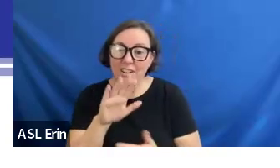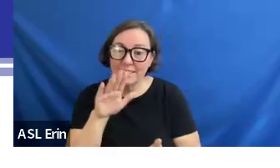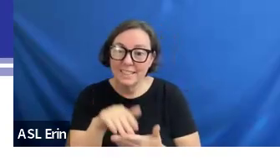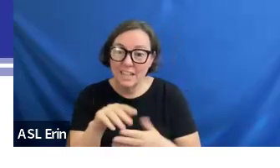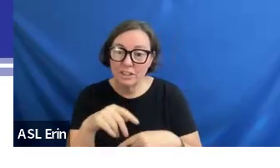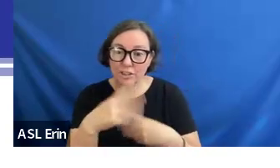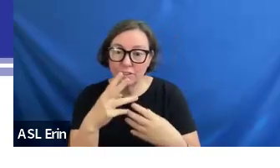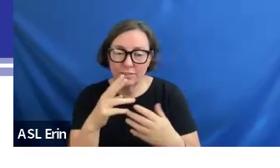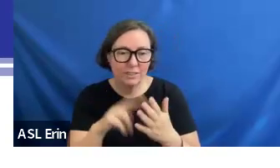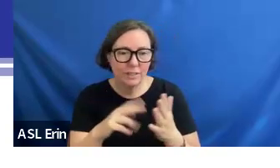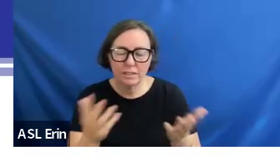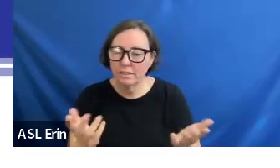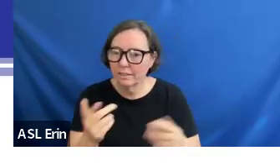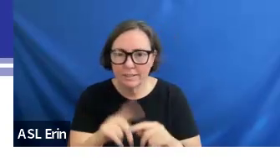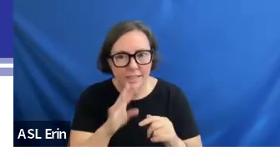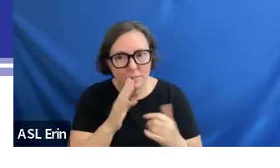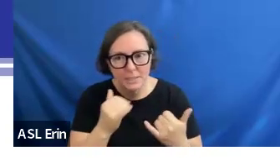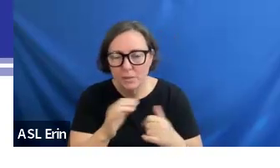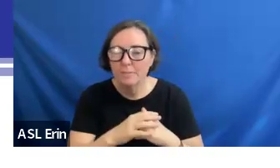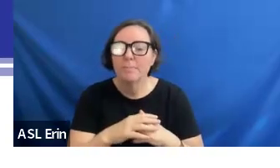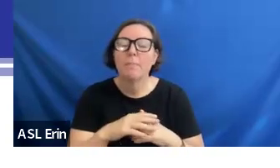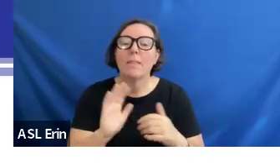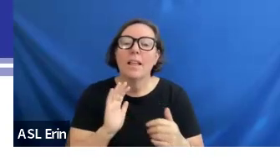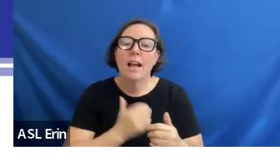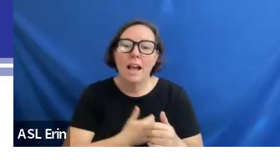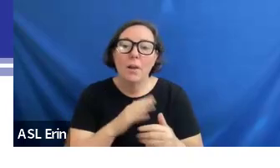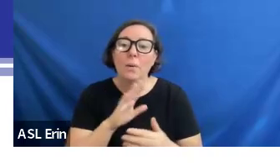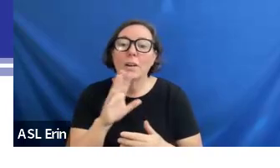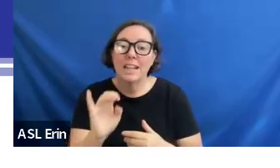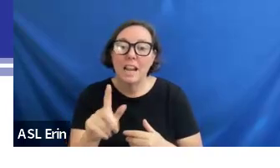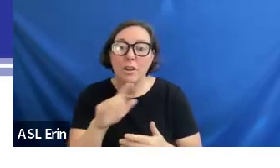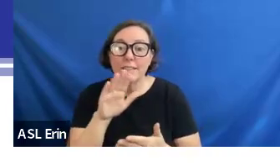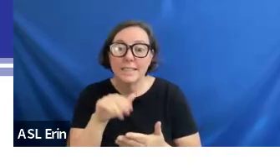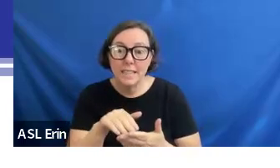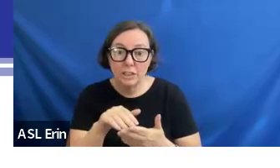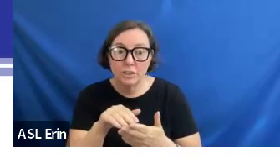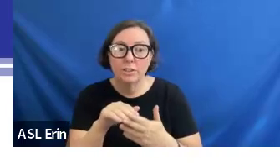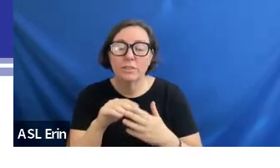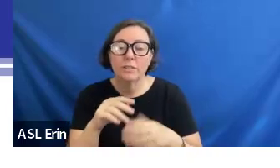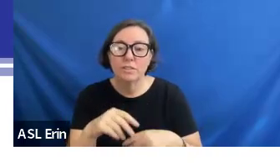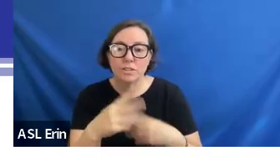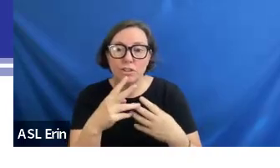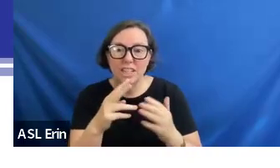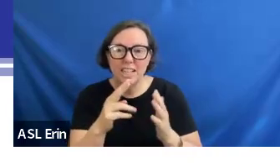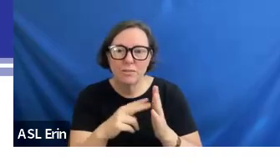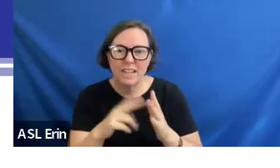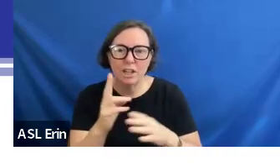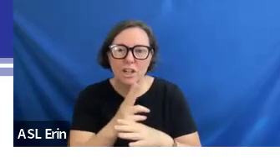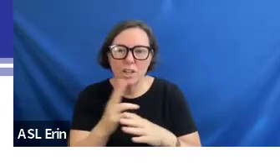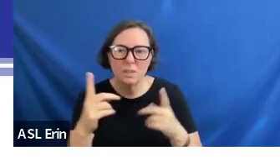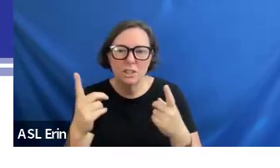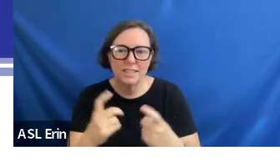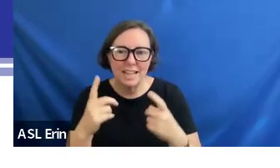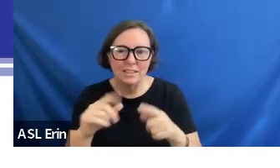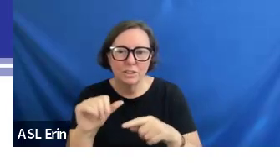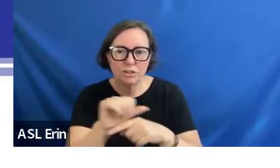reader. Wow, can't speak today. There's a link to the Carroll Center's Screen Reader User Tester